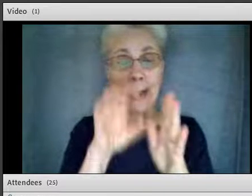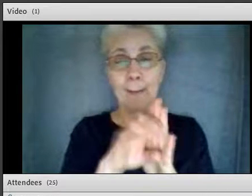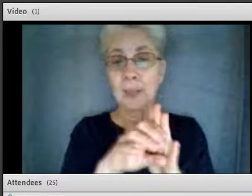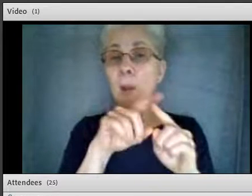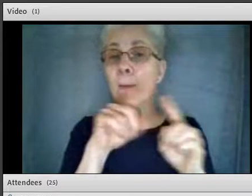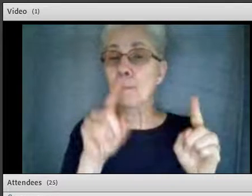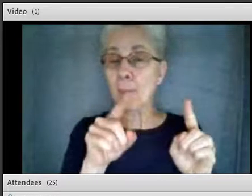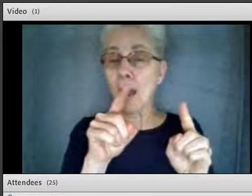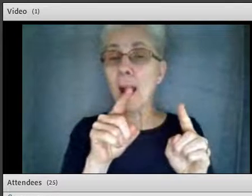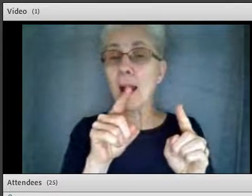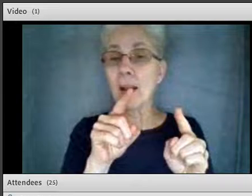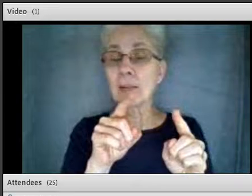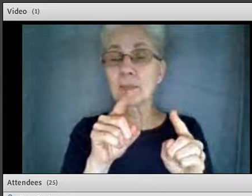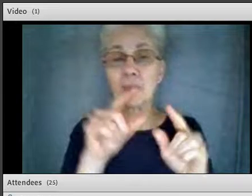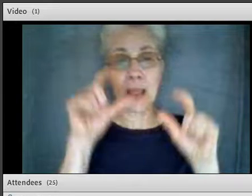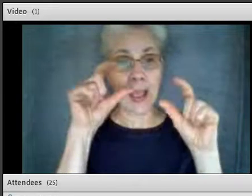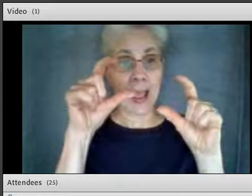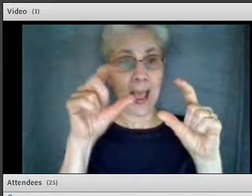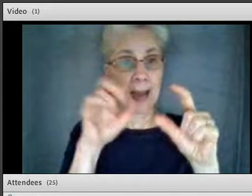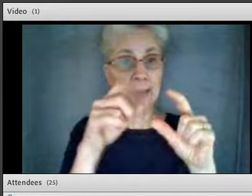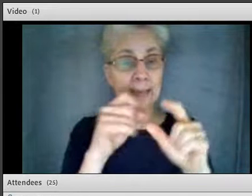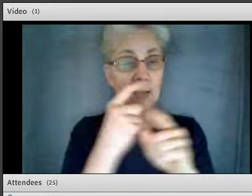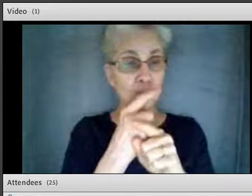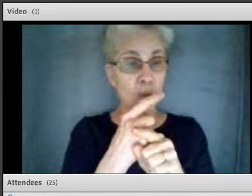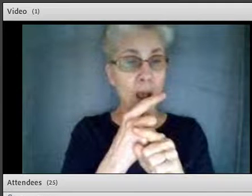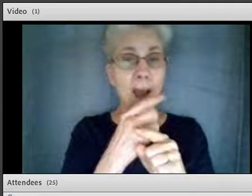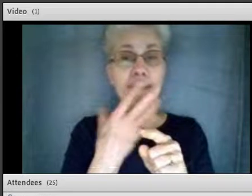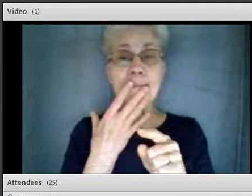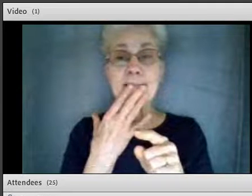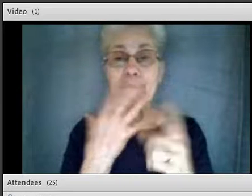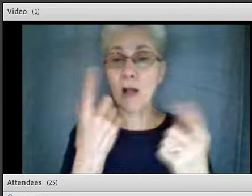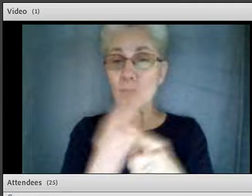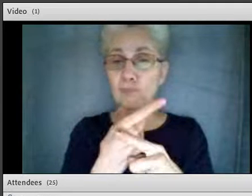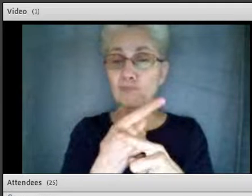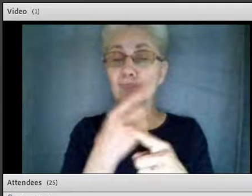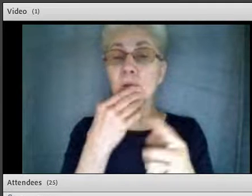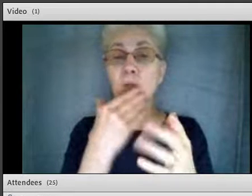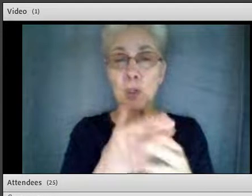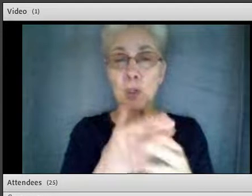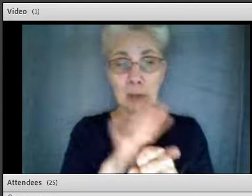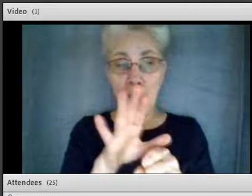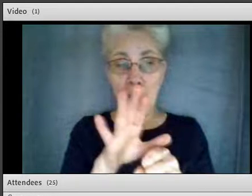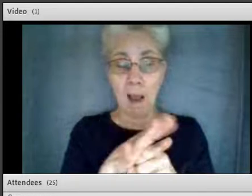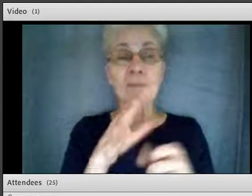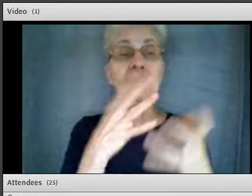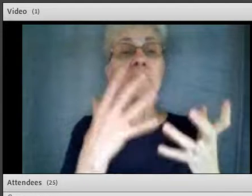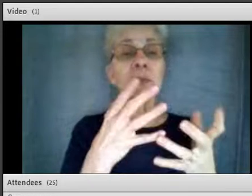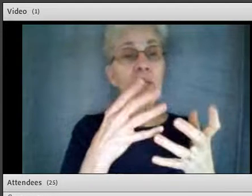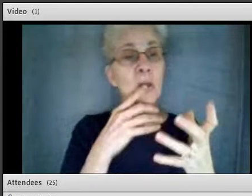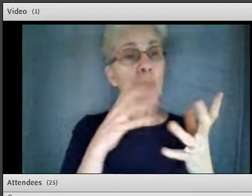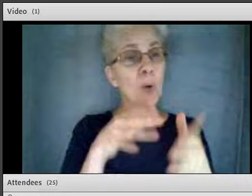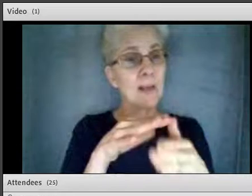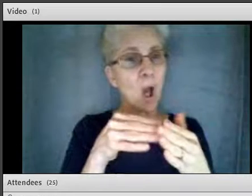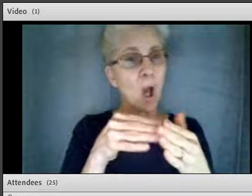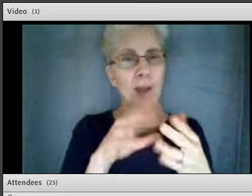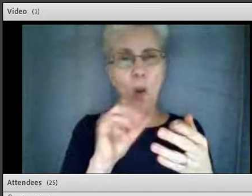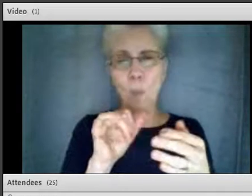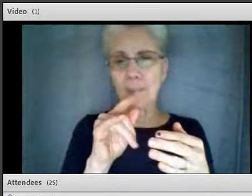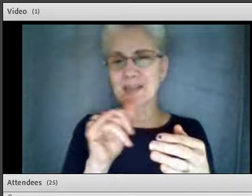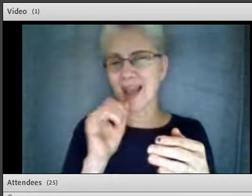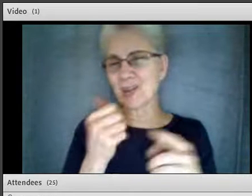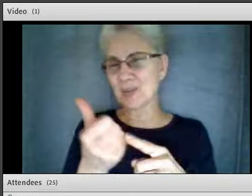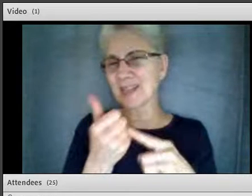are right, your color contrast is enough. If we've all been on a website or read a magazine or looked at something that